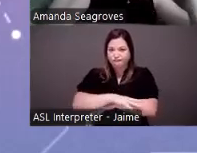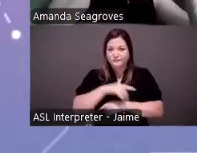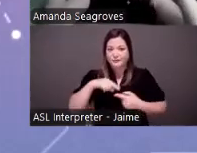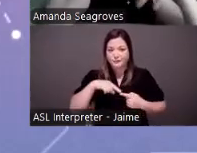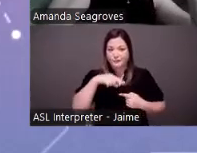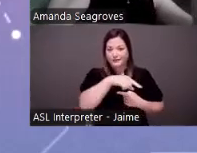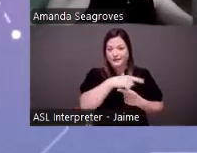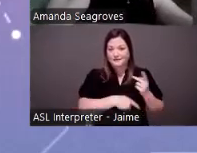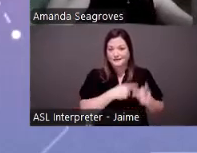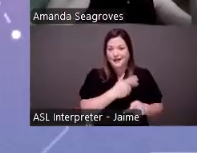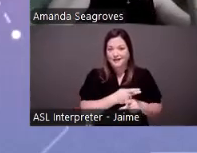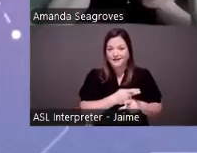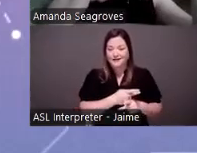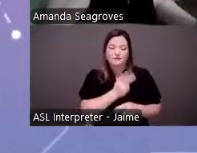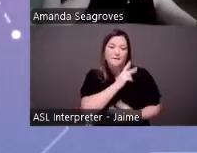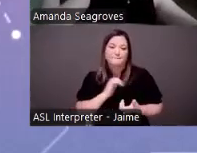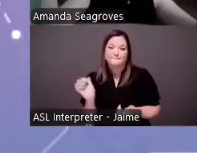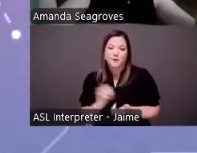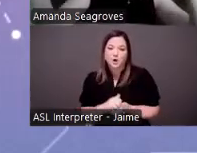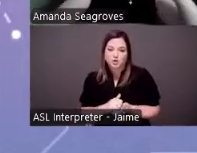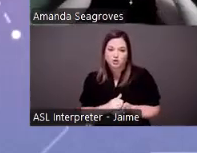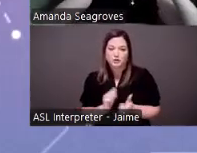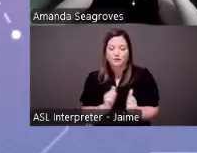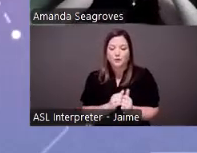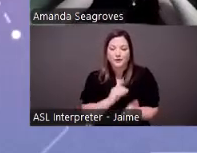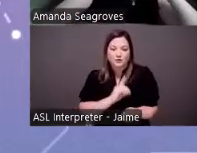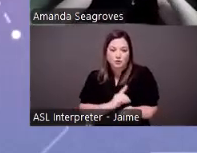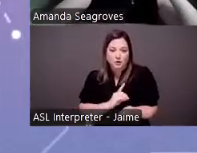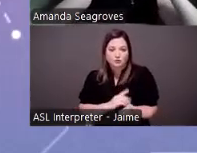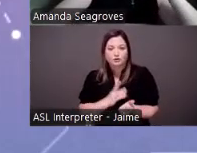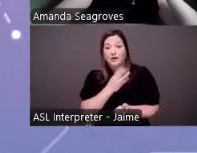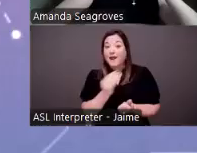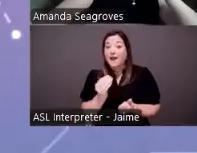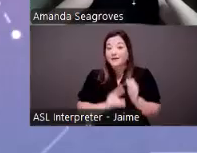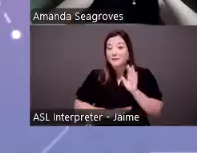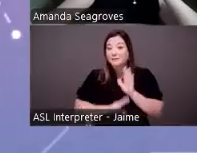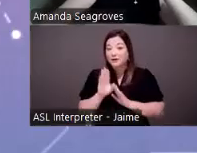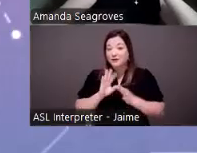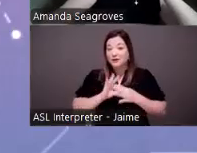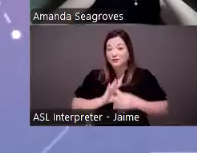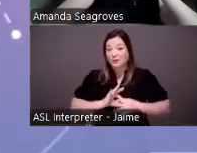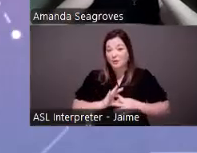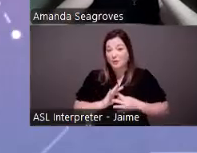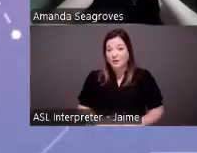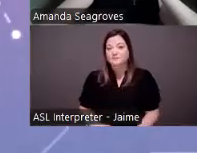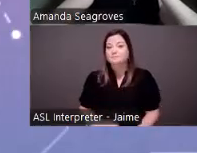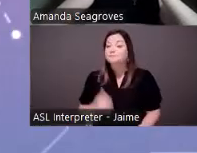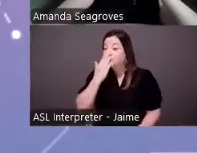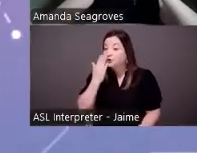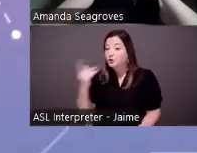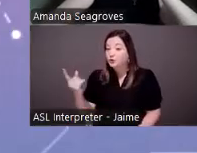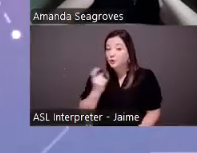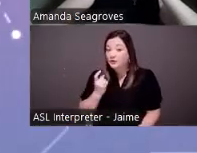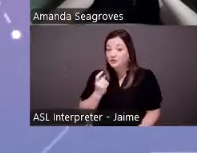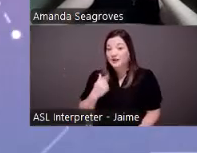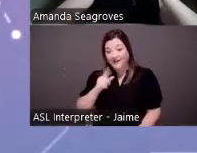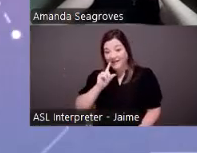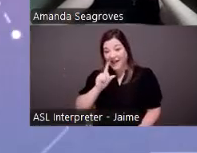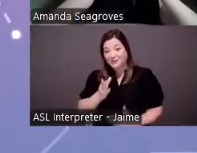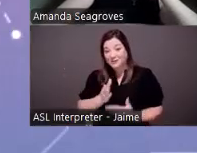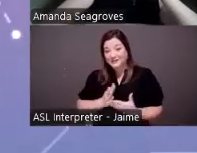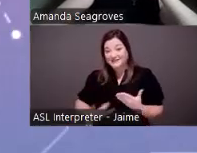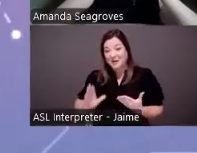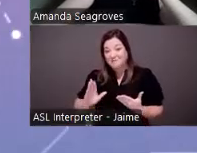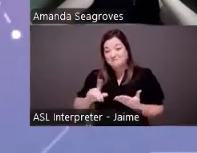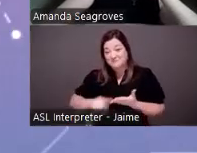of patient provider partnership and building rapport? That is a very good question. And I had done some research on this